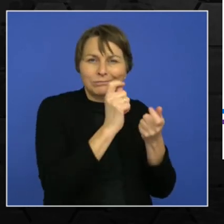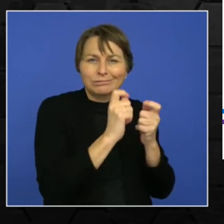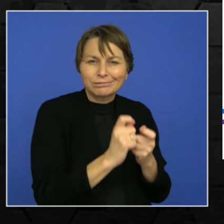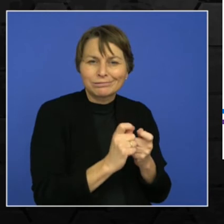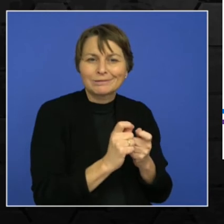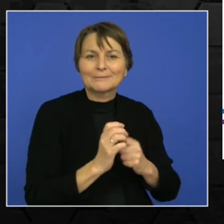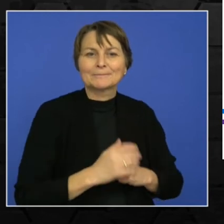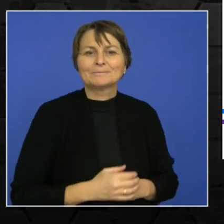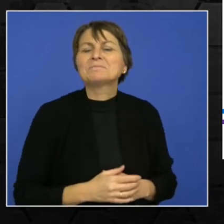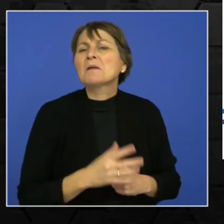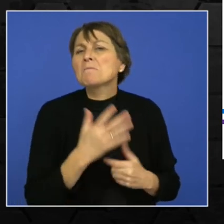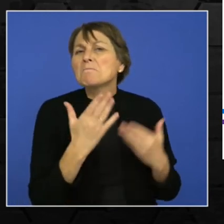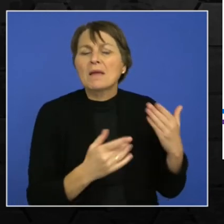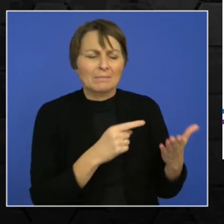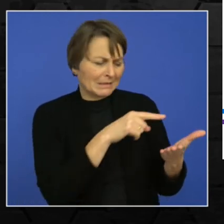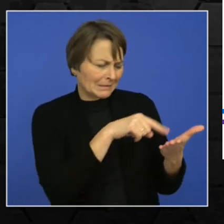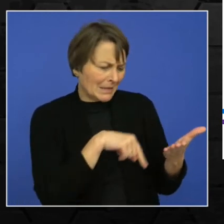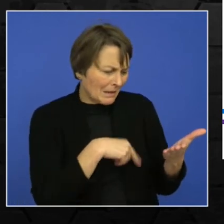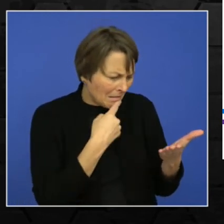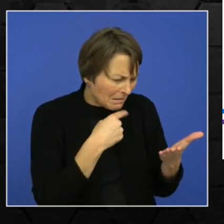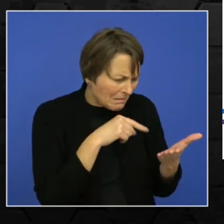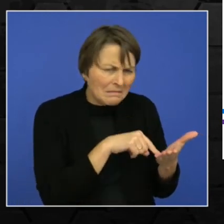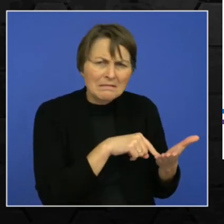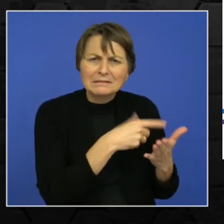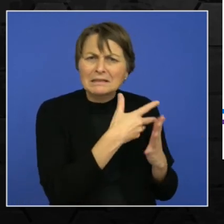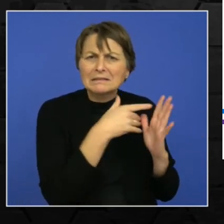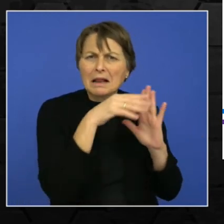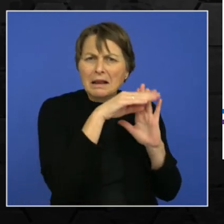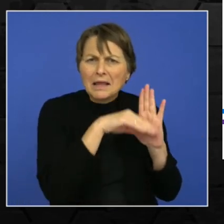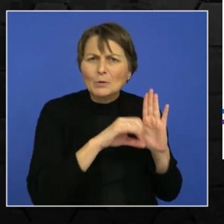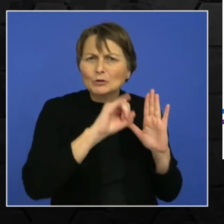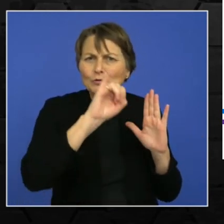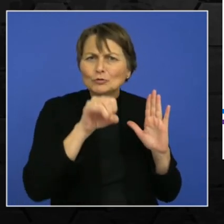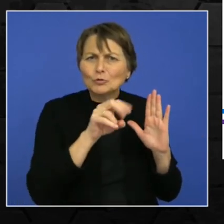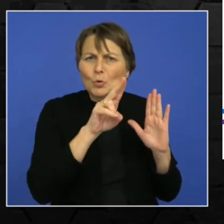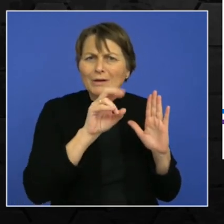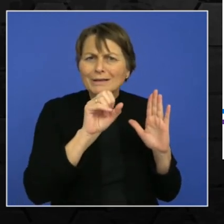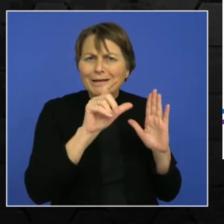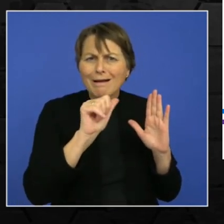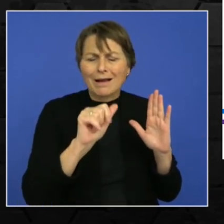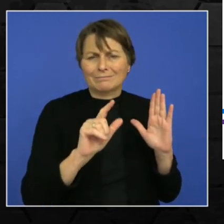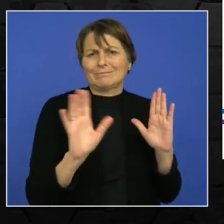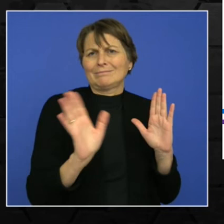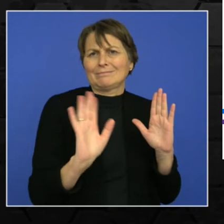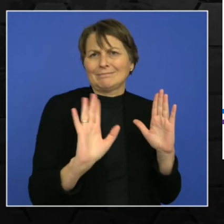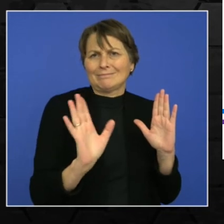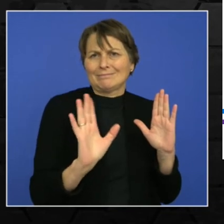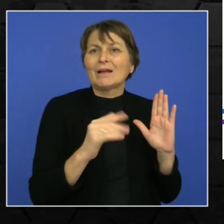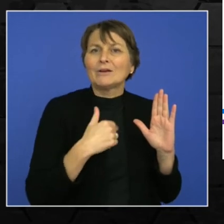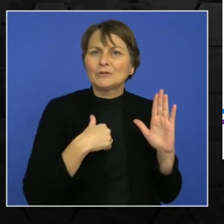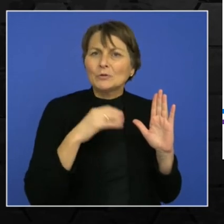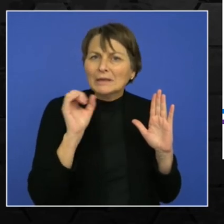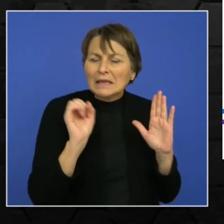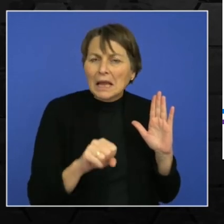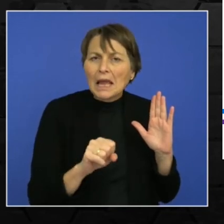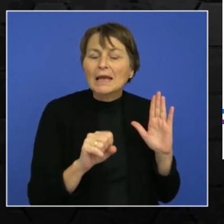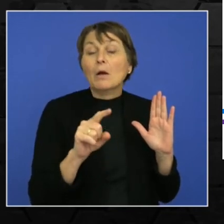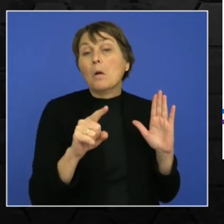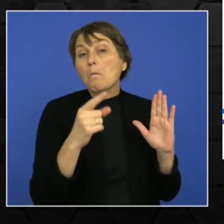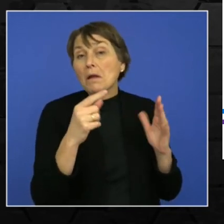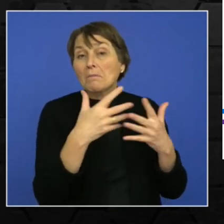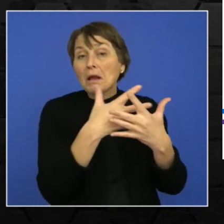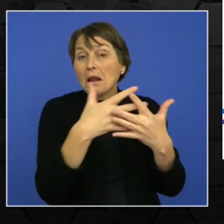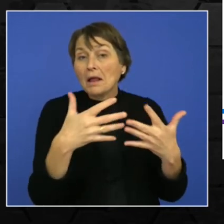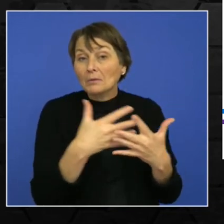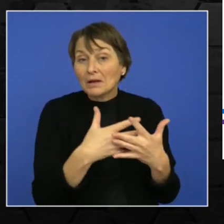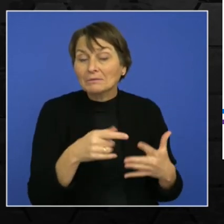go like, what? Scala, R, Julia? Yeah, you can come across those sort of languages if you're working in NLP, because back